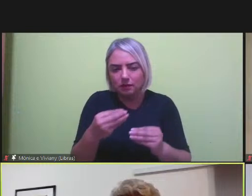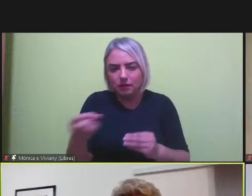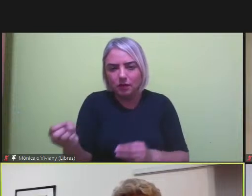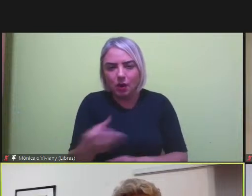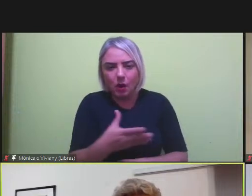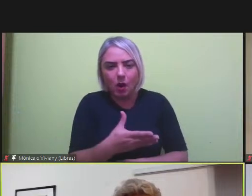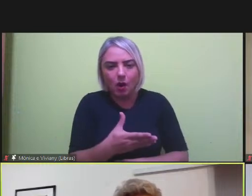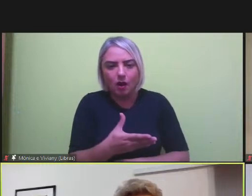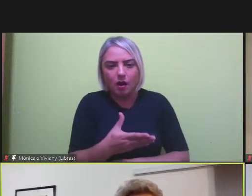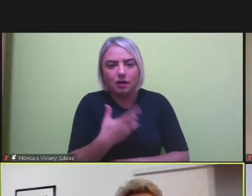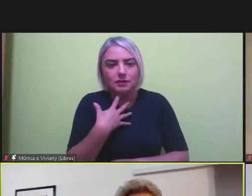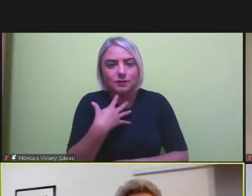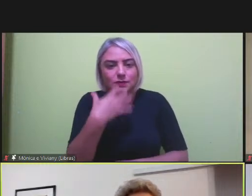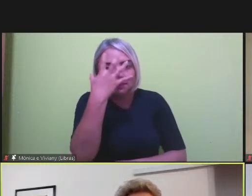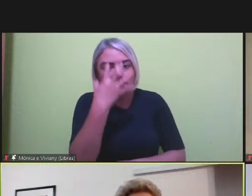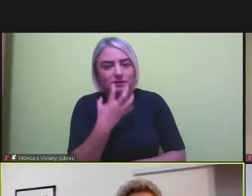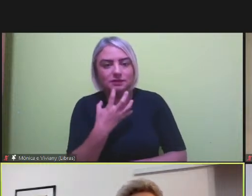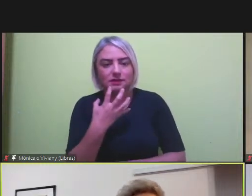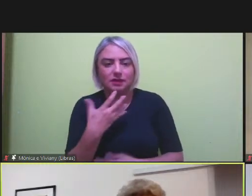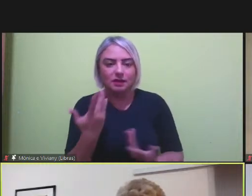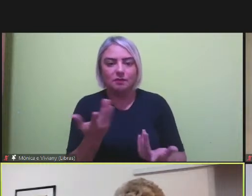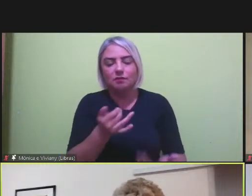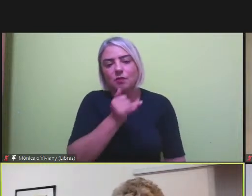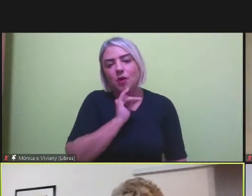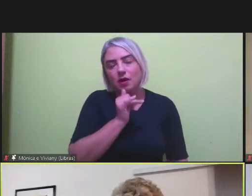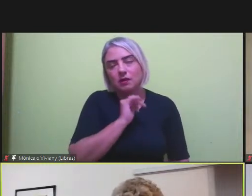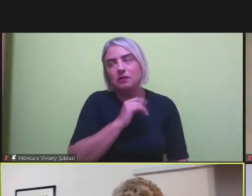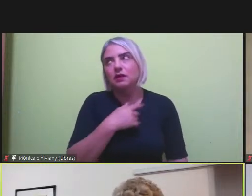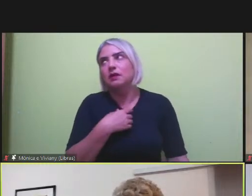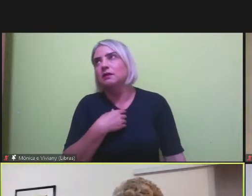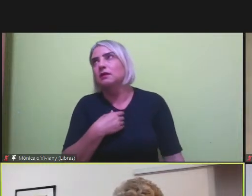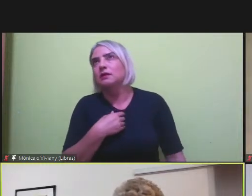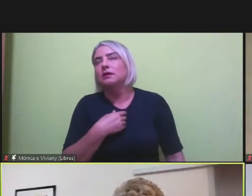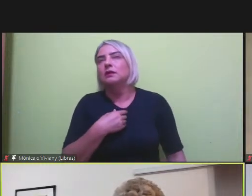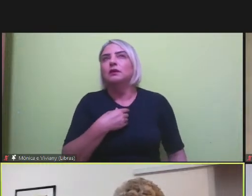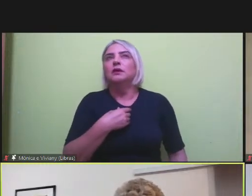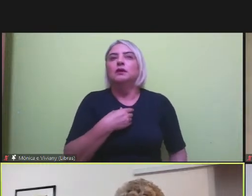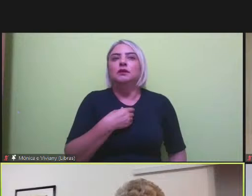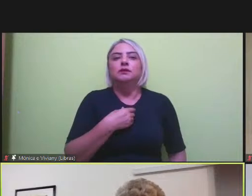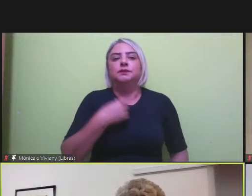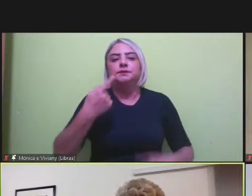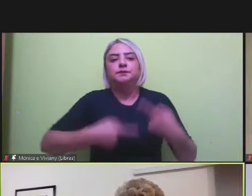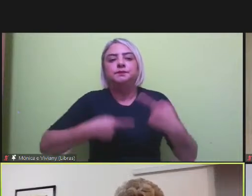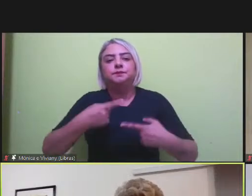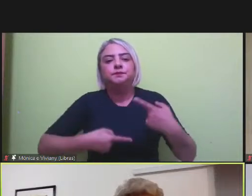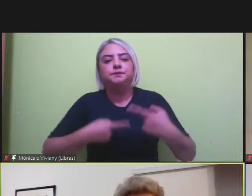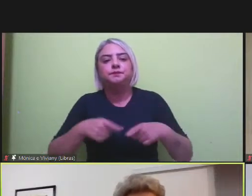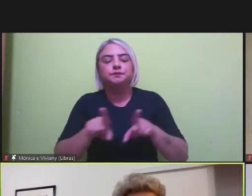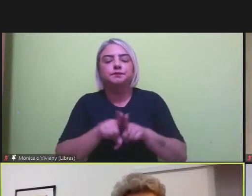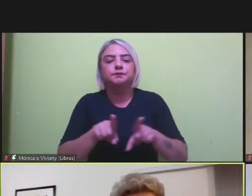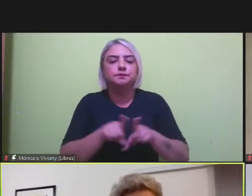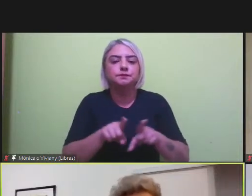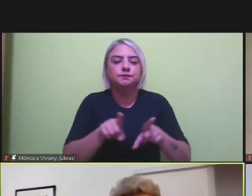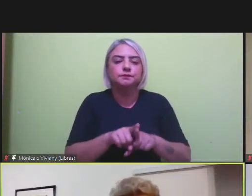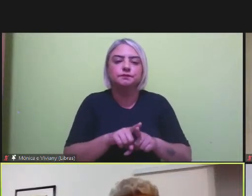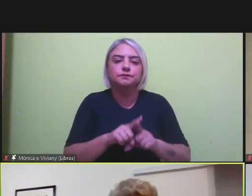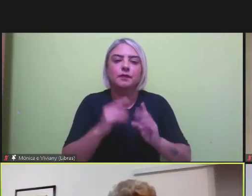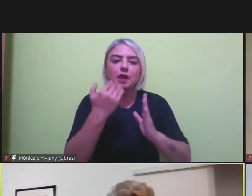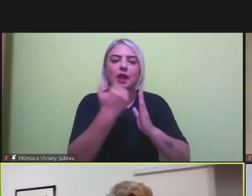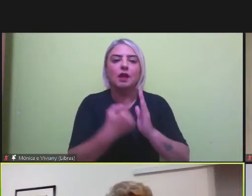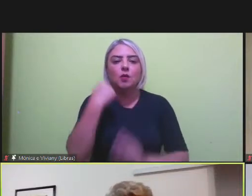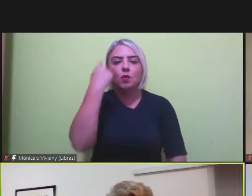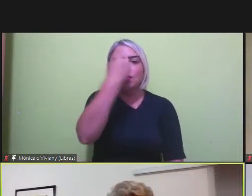put there recently, which are very critical. We can, for example, discuss also about